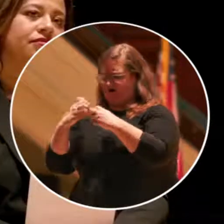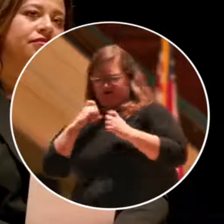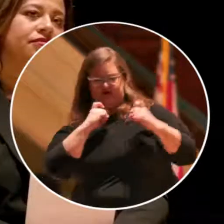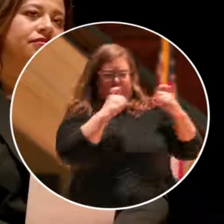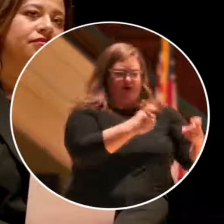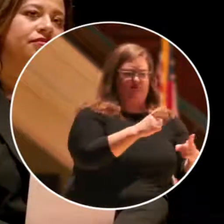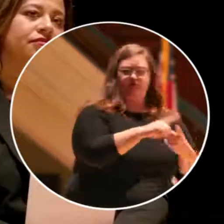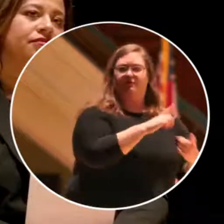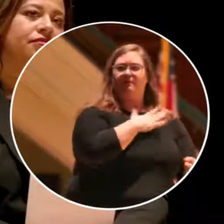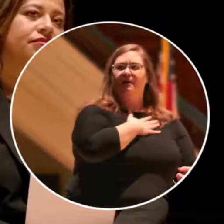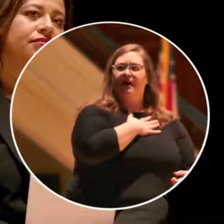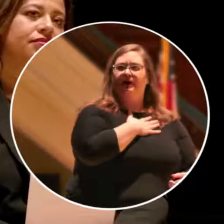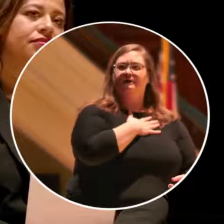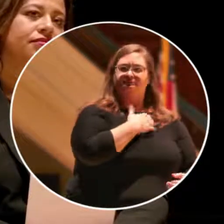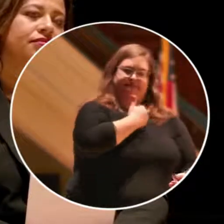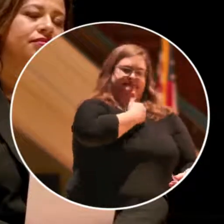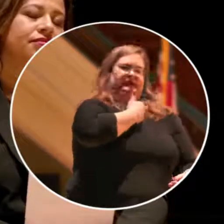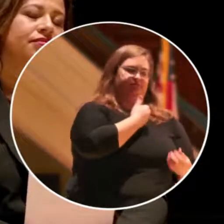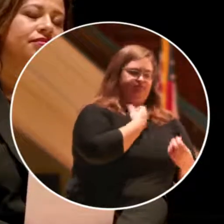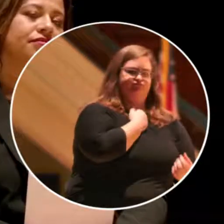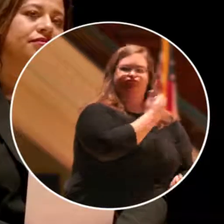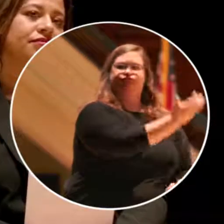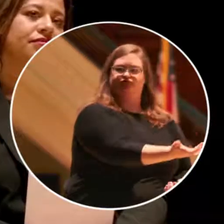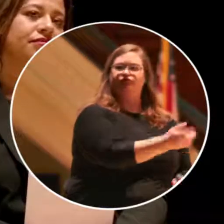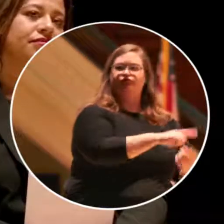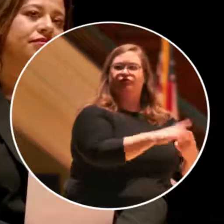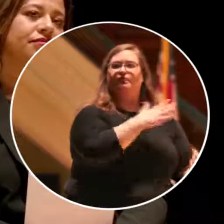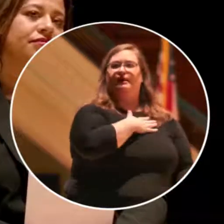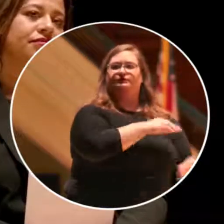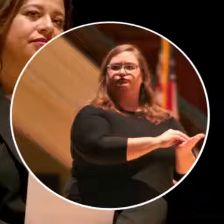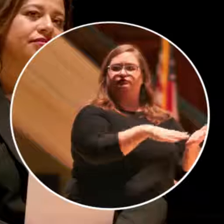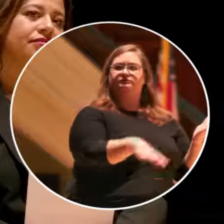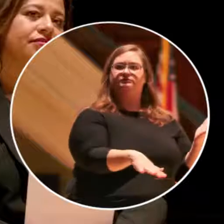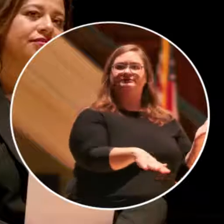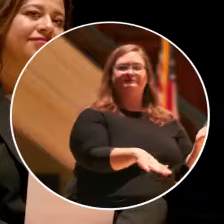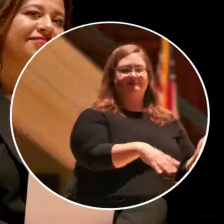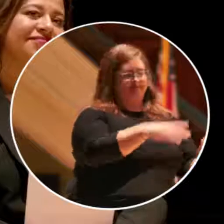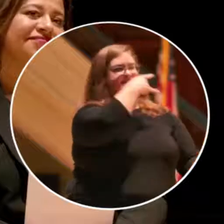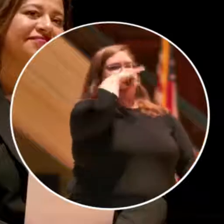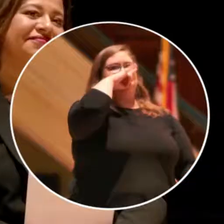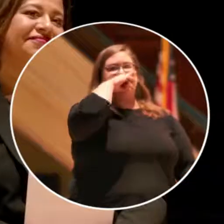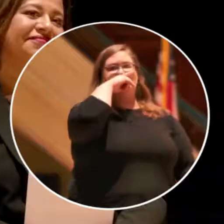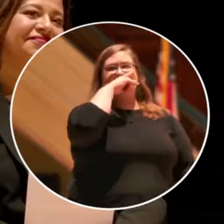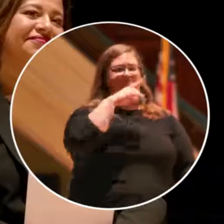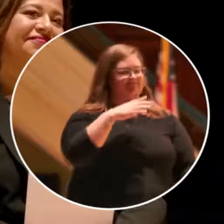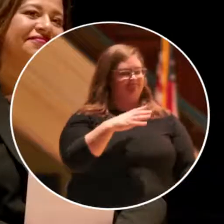time. Kids are an essential part of my existence.